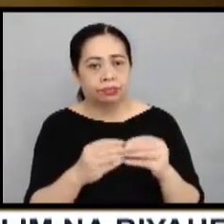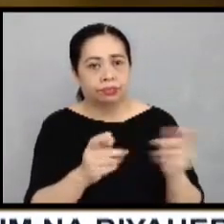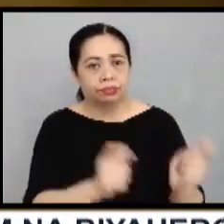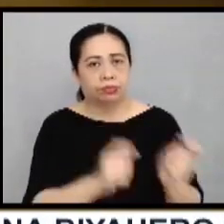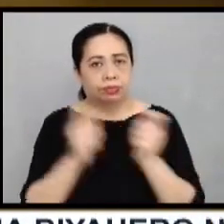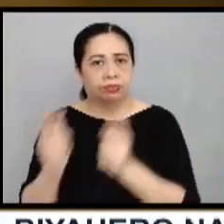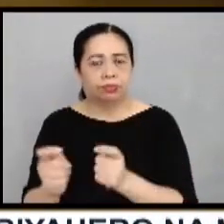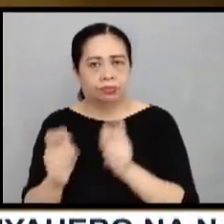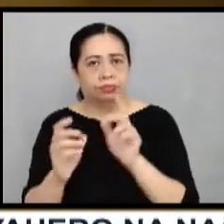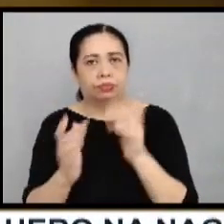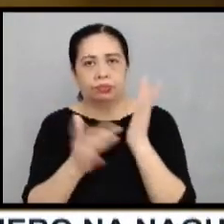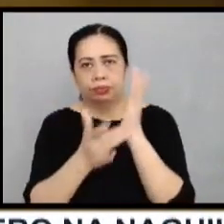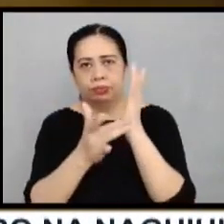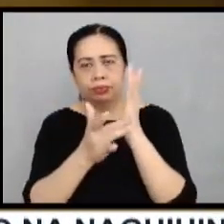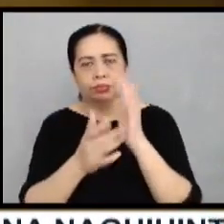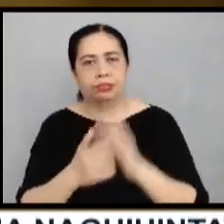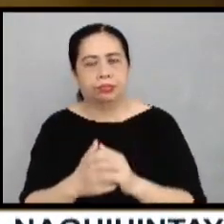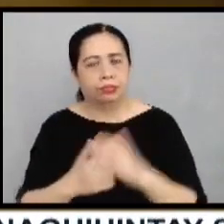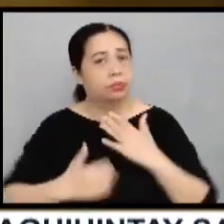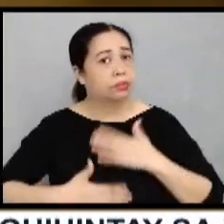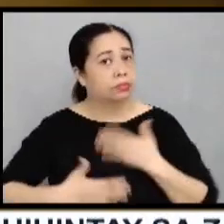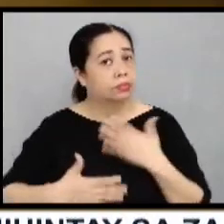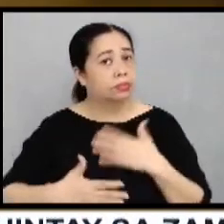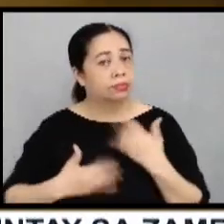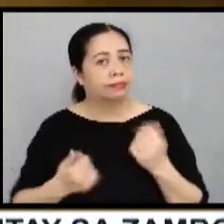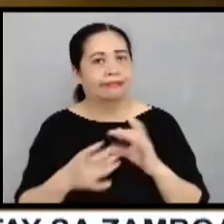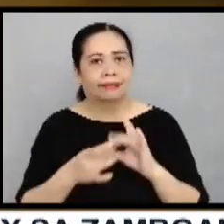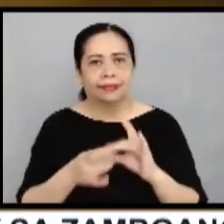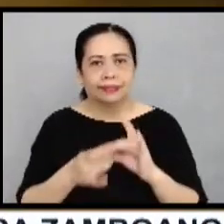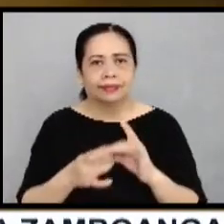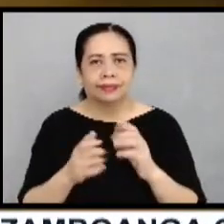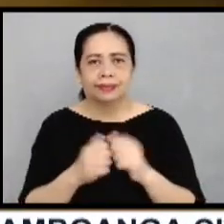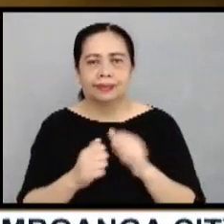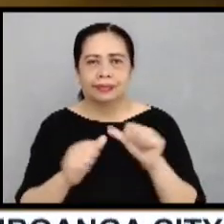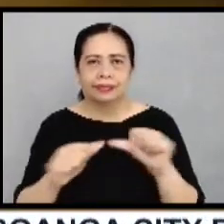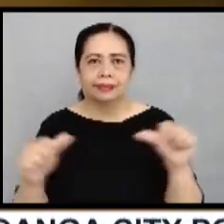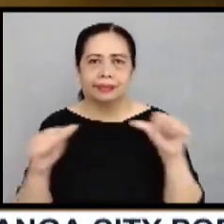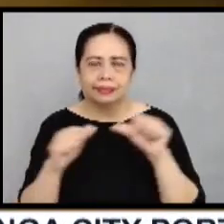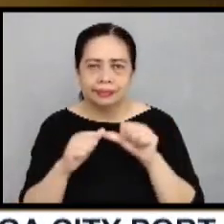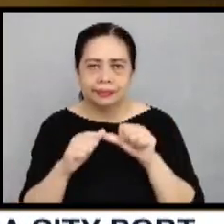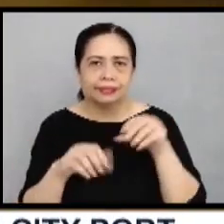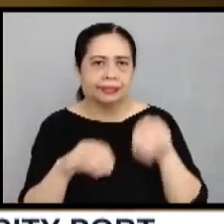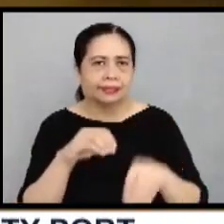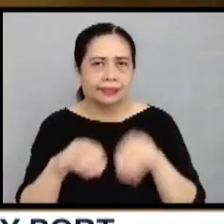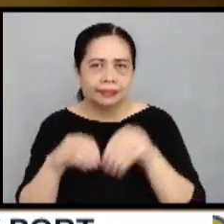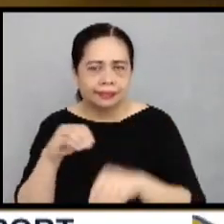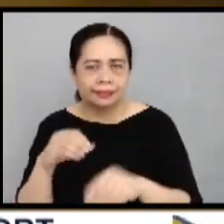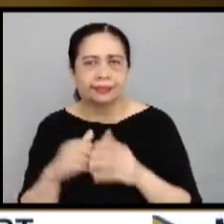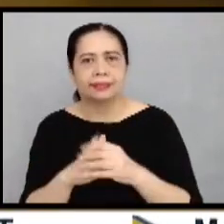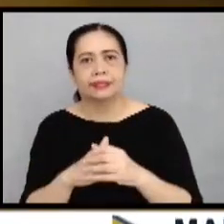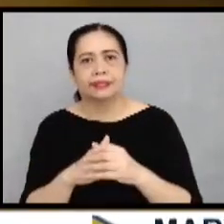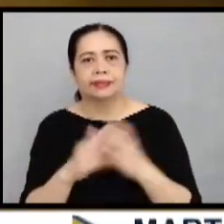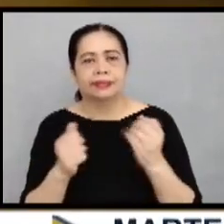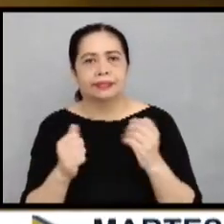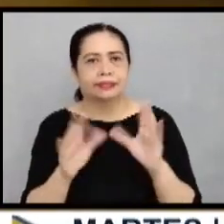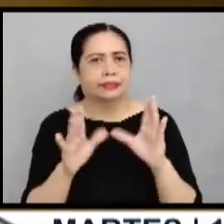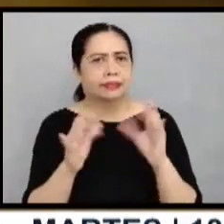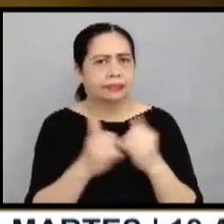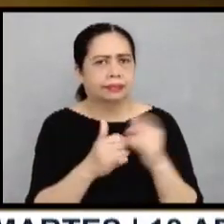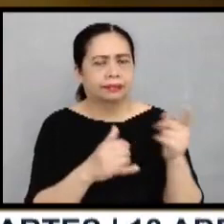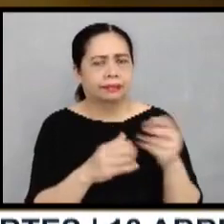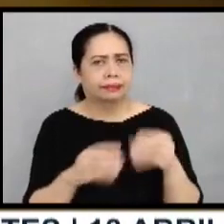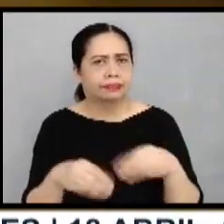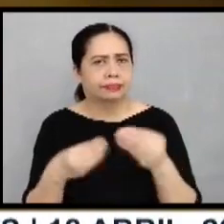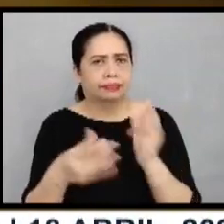technology. I am glad that we are cooperating in the area of agriculture. Czech companies provide